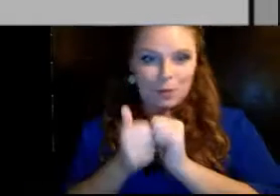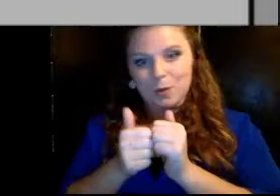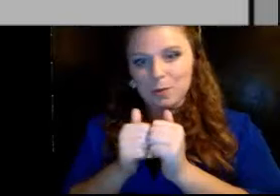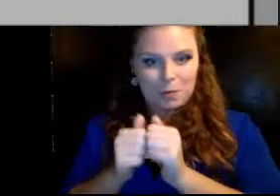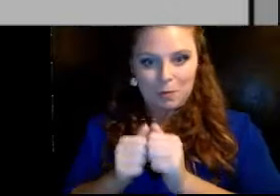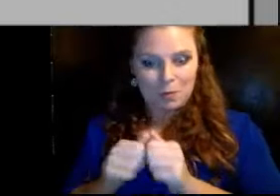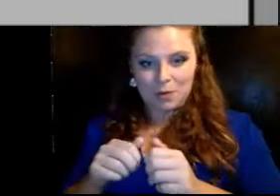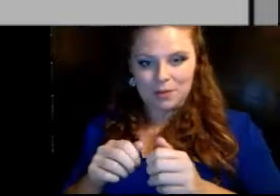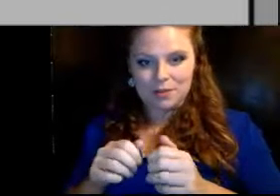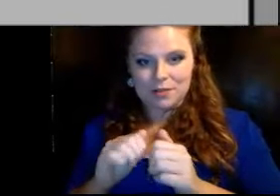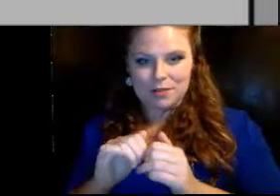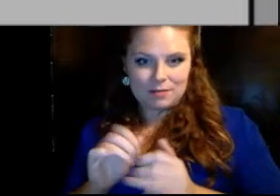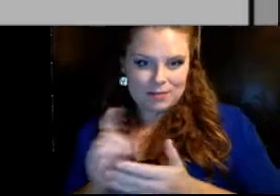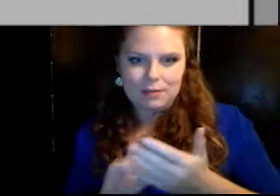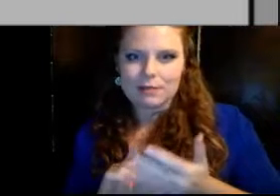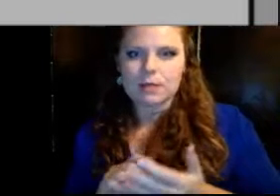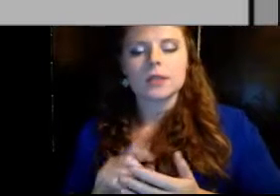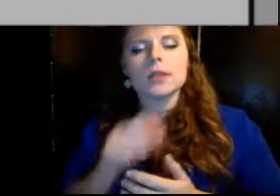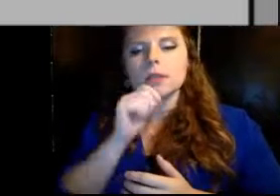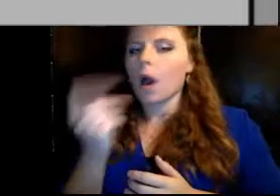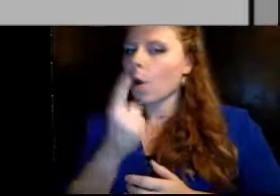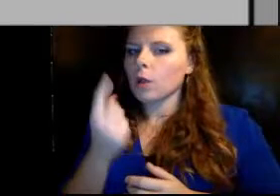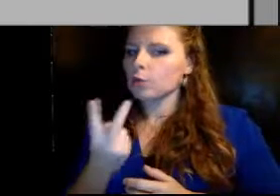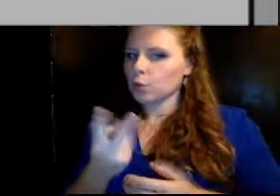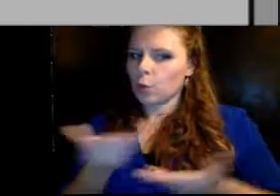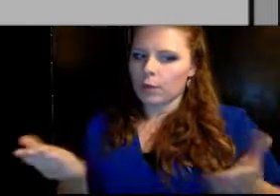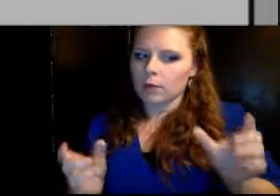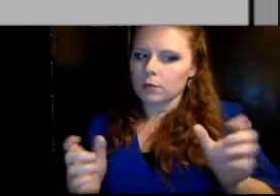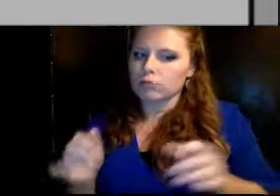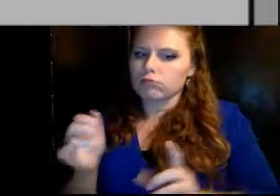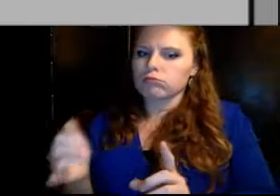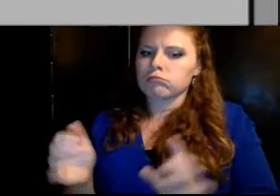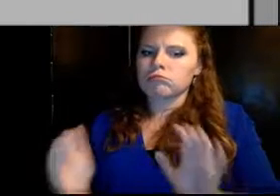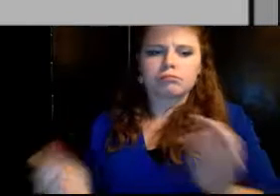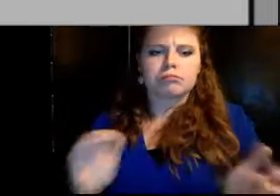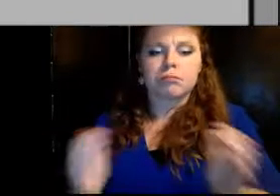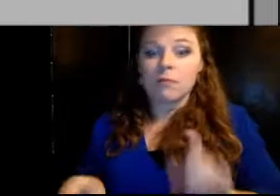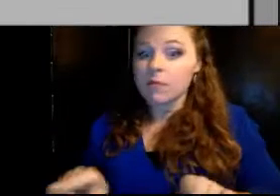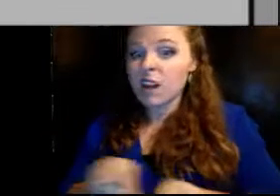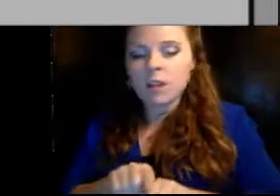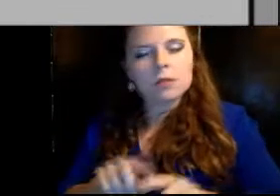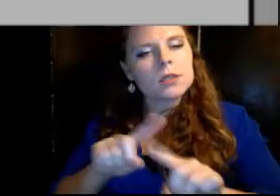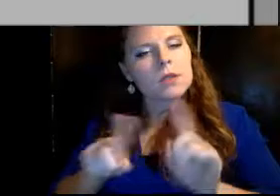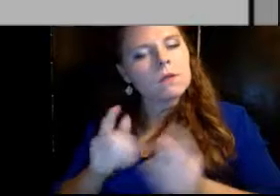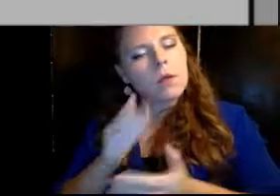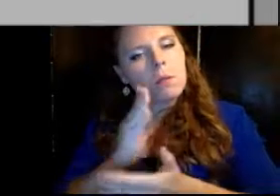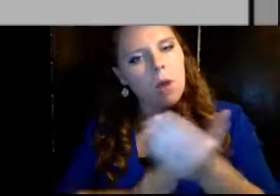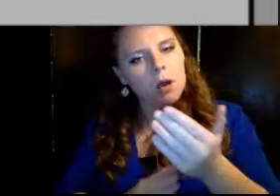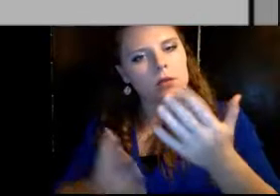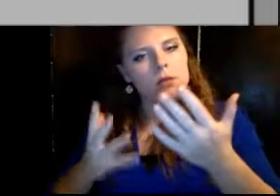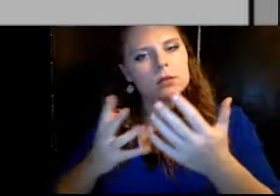that proportion is not only one object next to another object, it's also various parts of